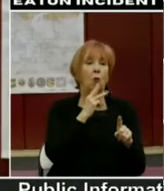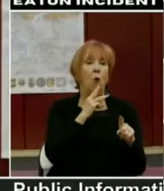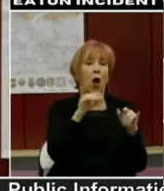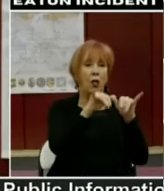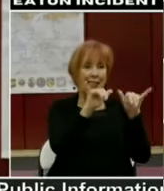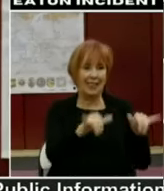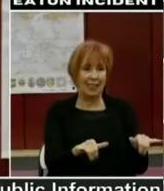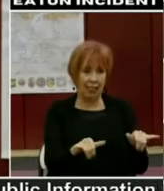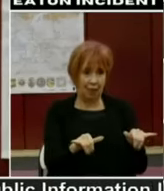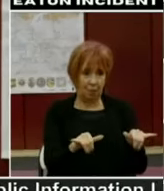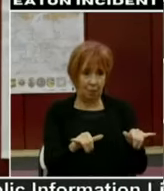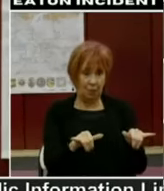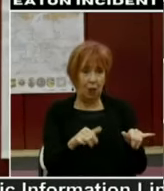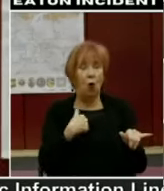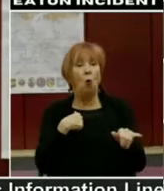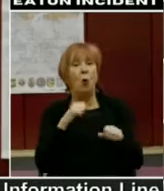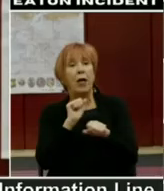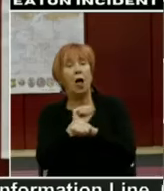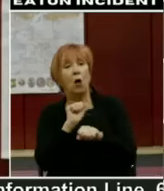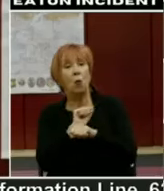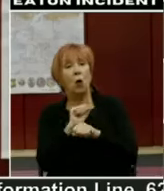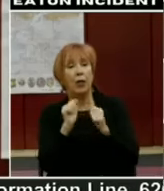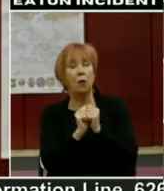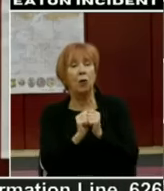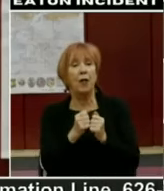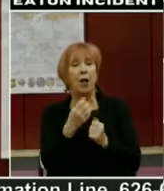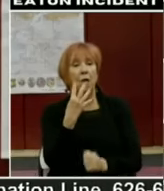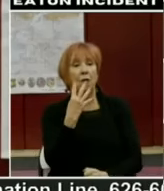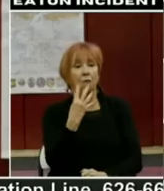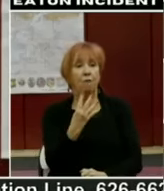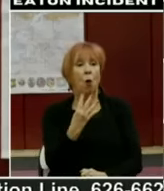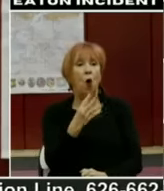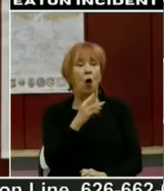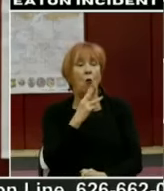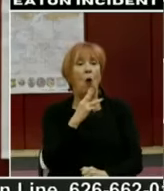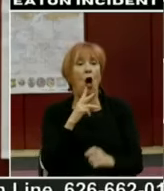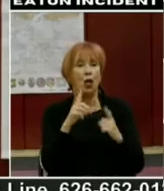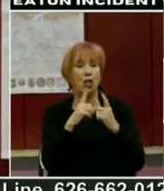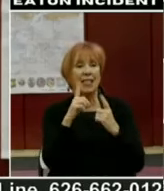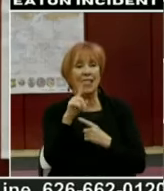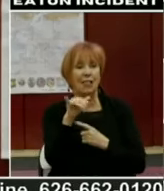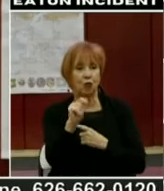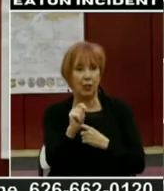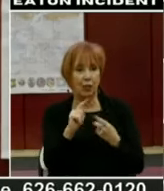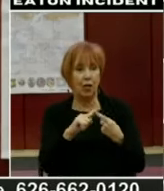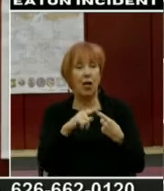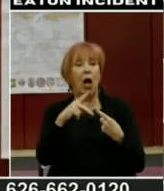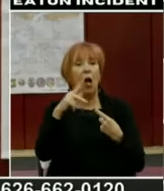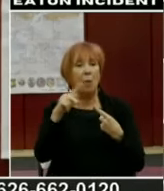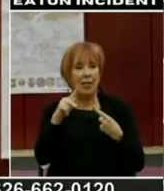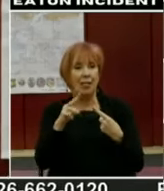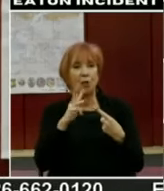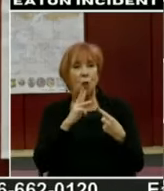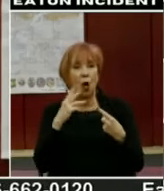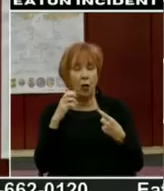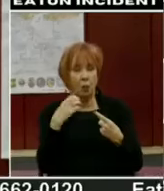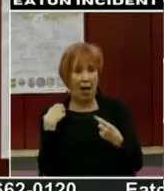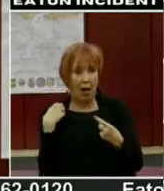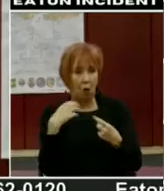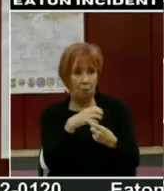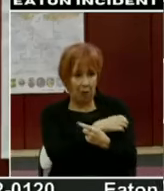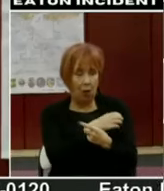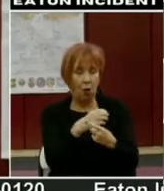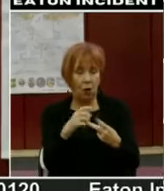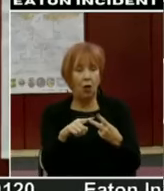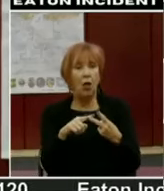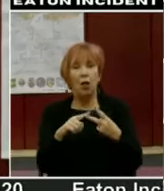Collaboration is ongoing with the 4 water districts that serve this area, including Pasadena Water and Power, to bring back the water to a